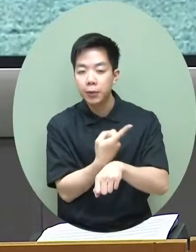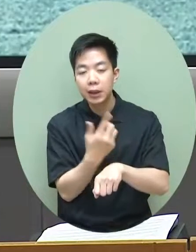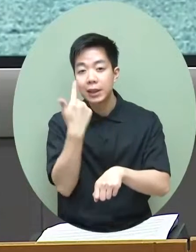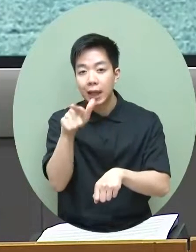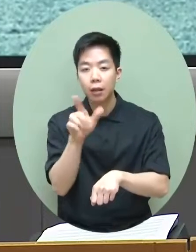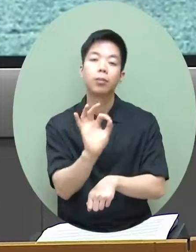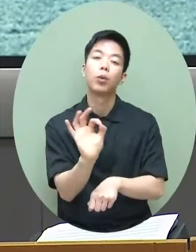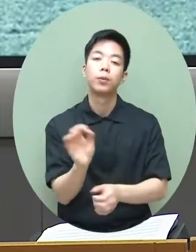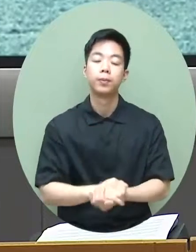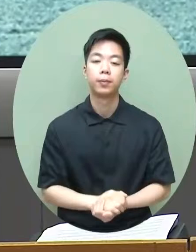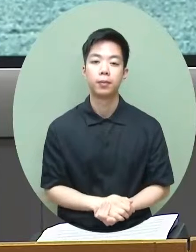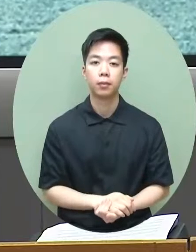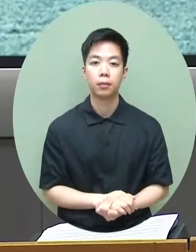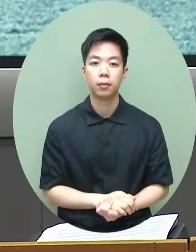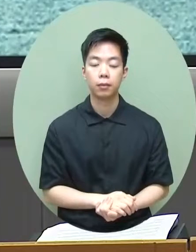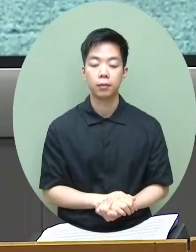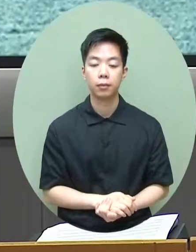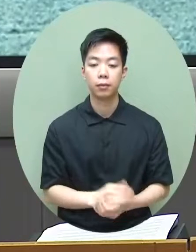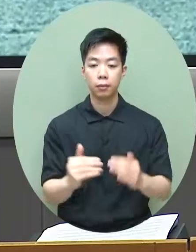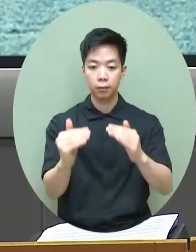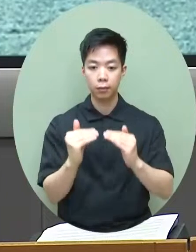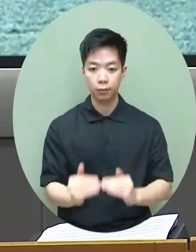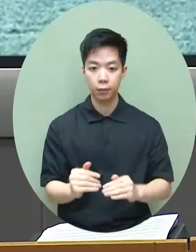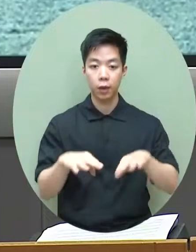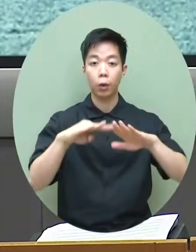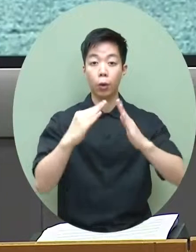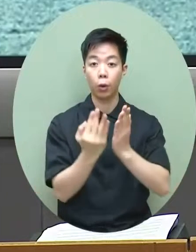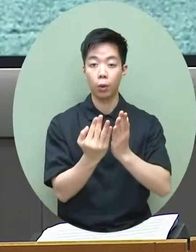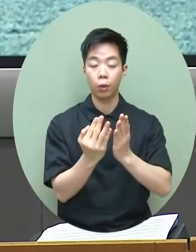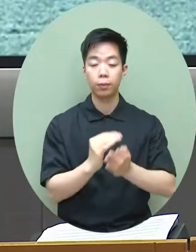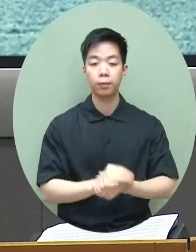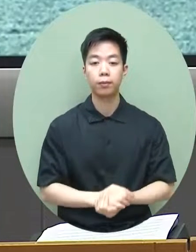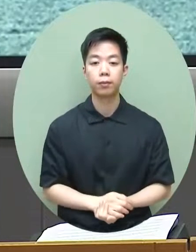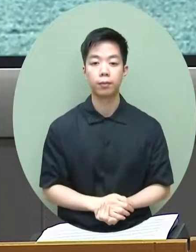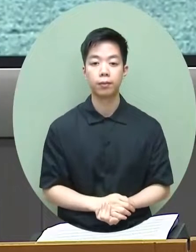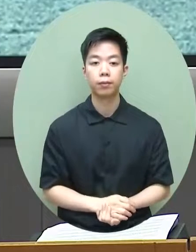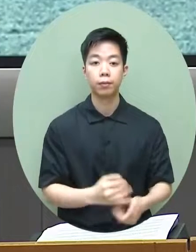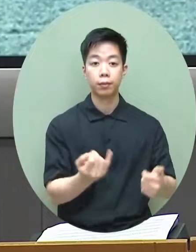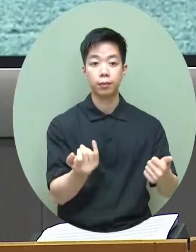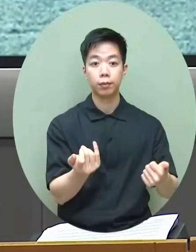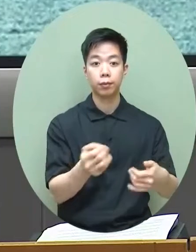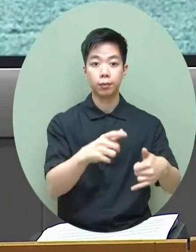any variant strain. For the 19 positive cases, they come from